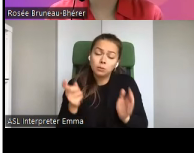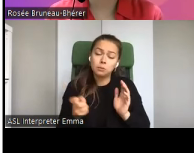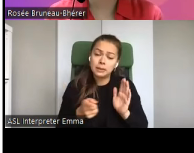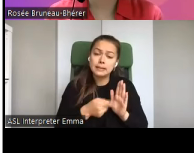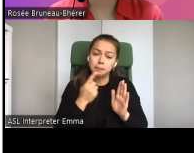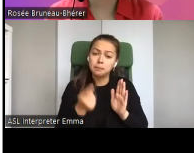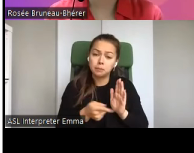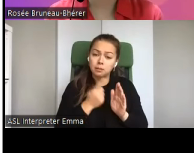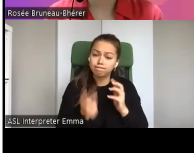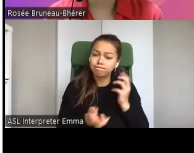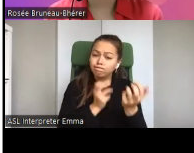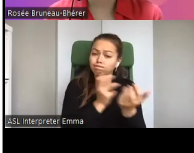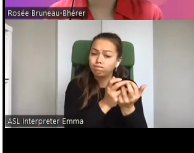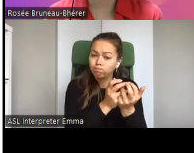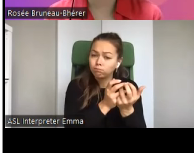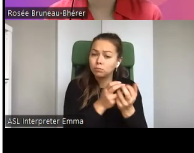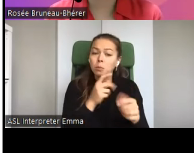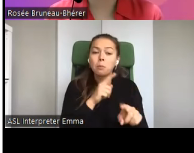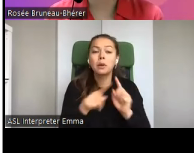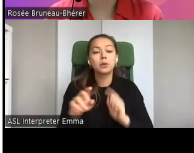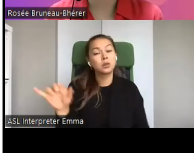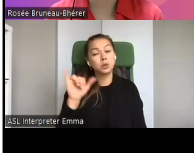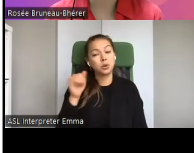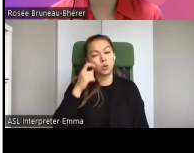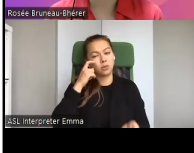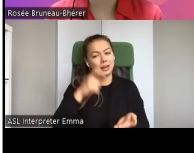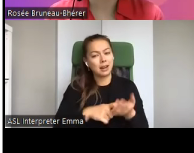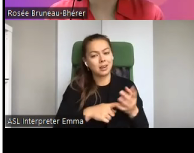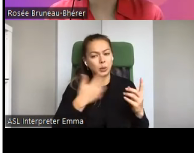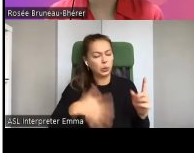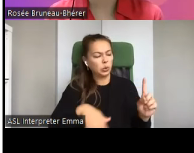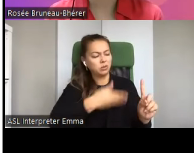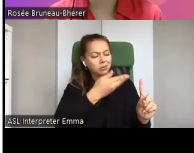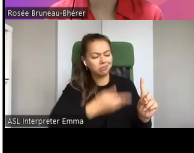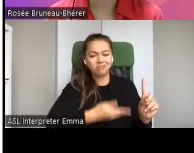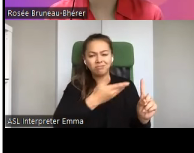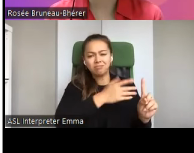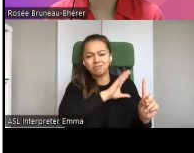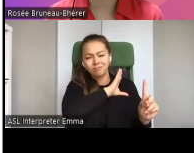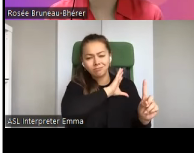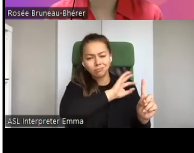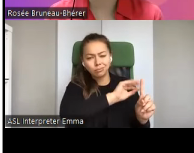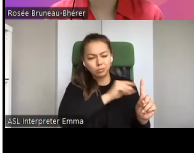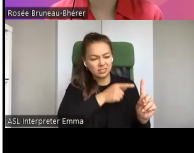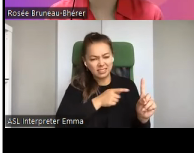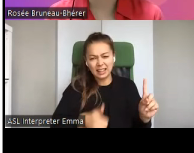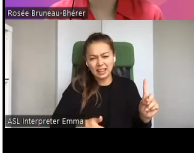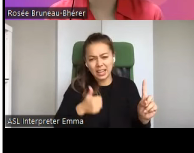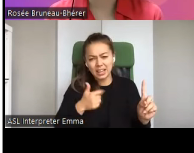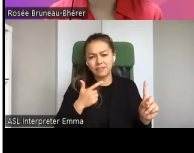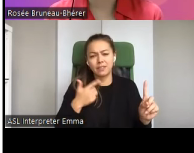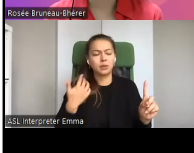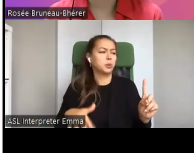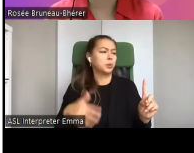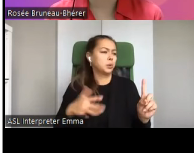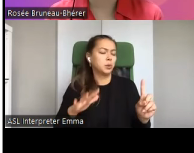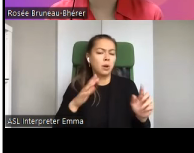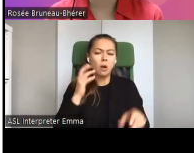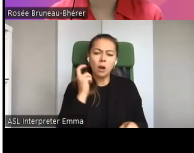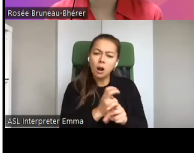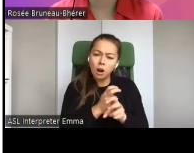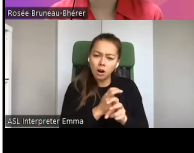has had a hard life, he has a heavy baggage, let's take the time to, you know, for that one